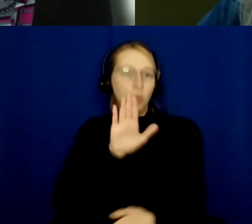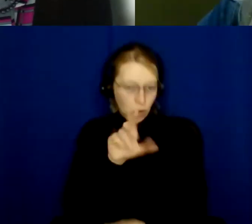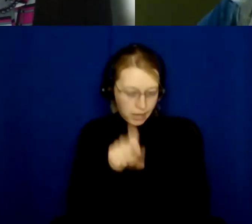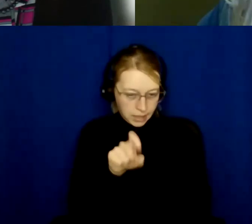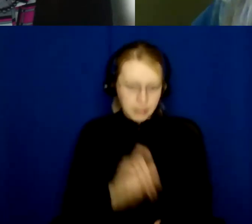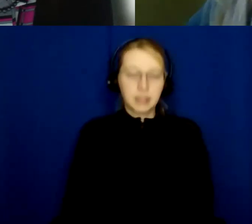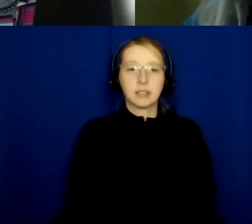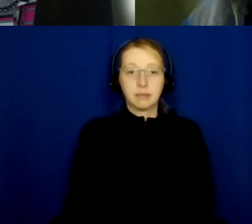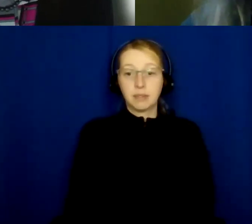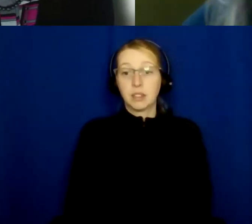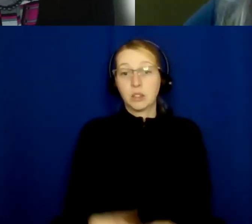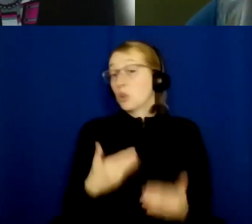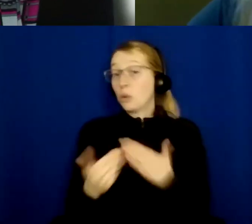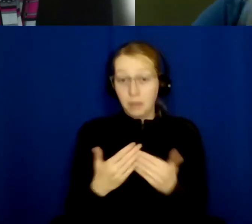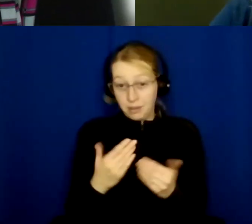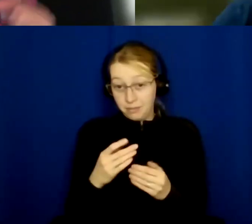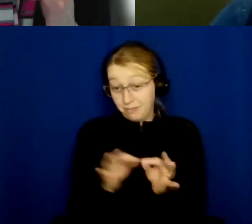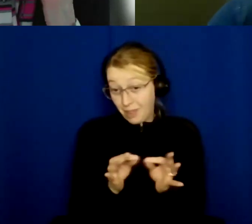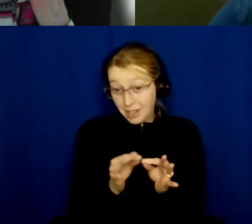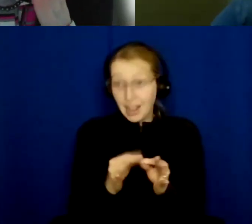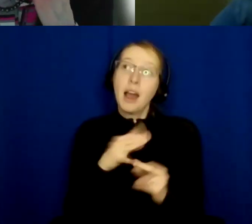And we'll keep rallying the government.